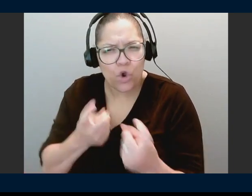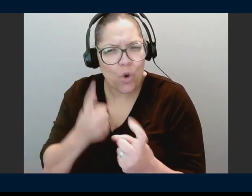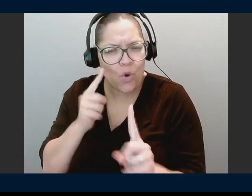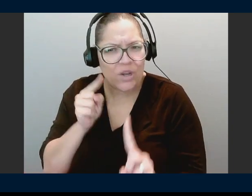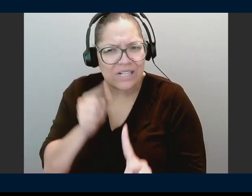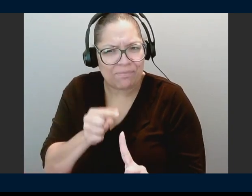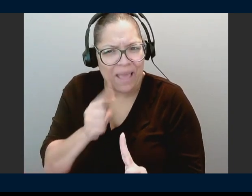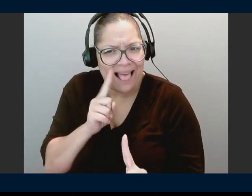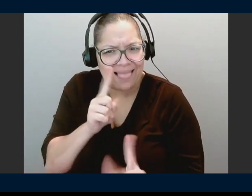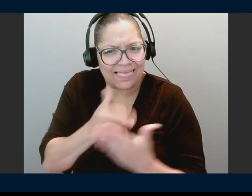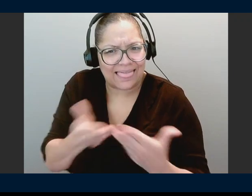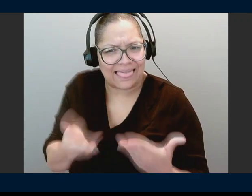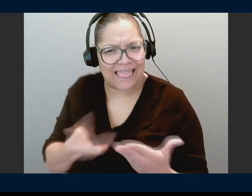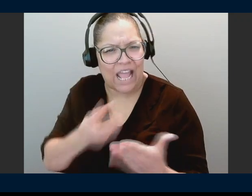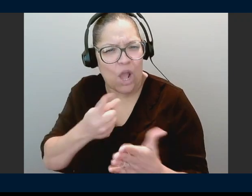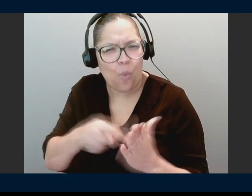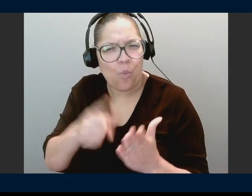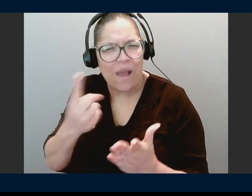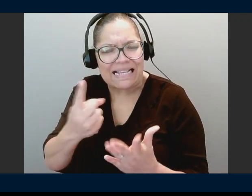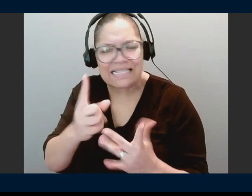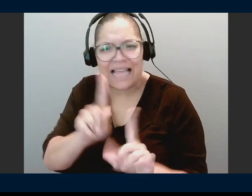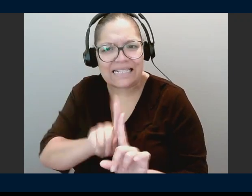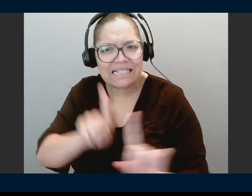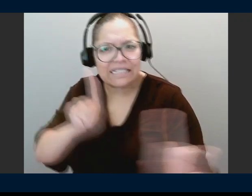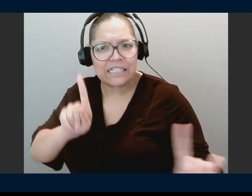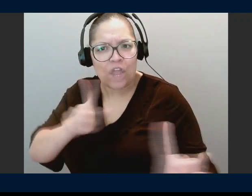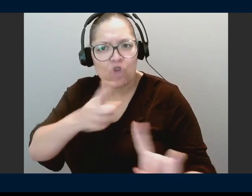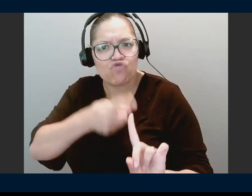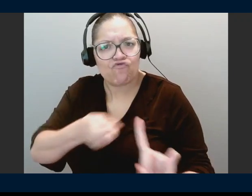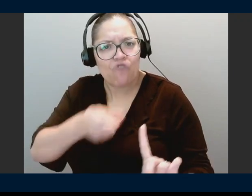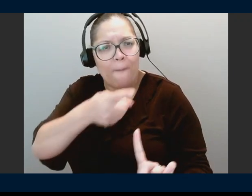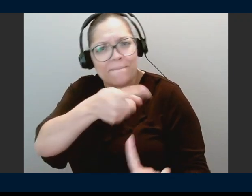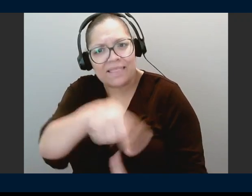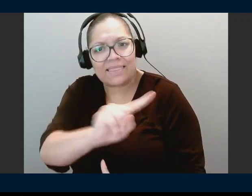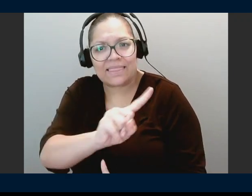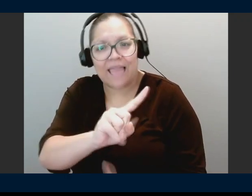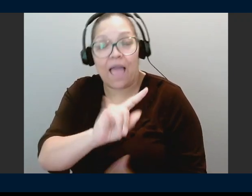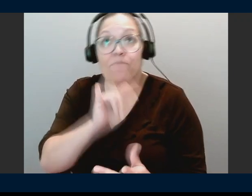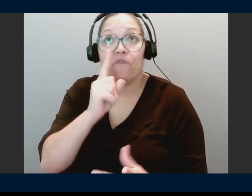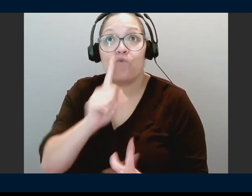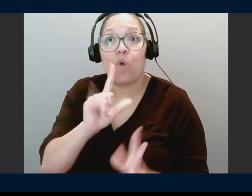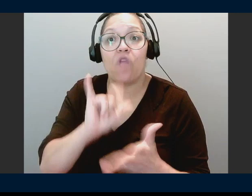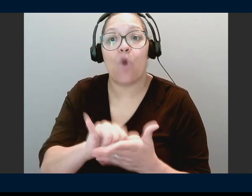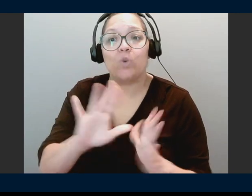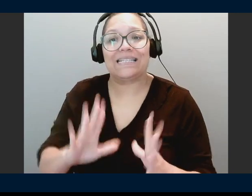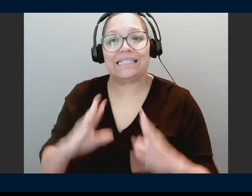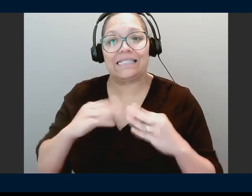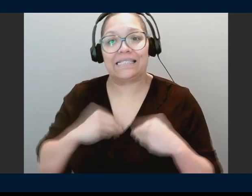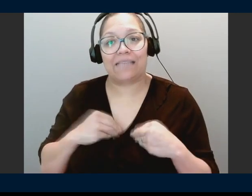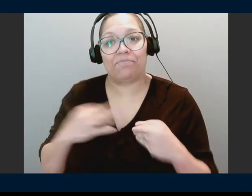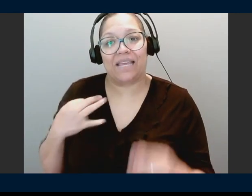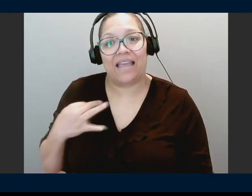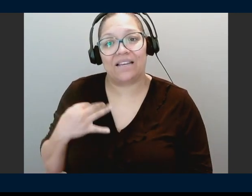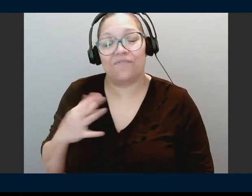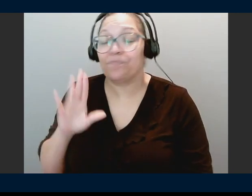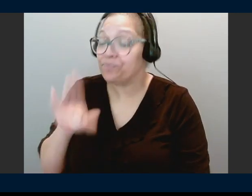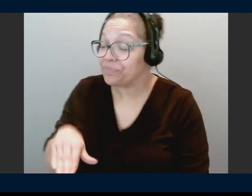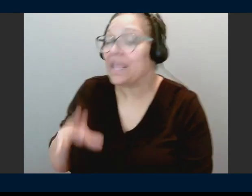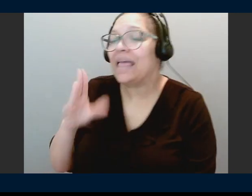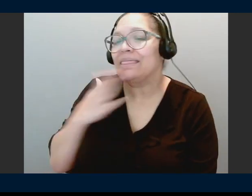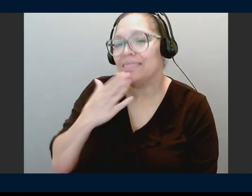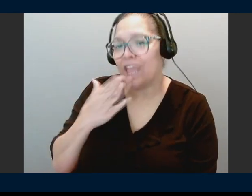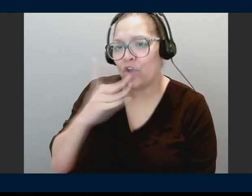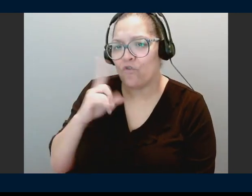one thing that distinguishes a lot of them for the accepted candidates? Thank you for the question, and a very good